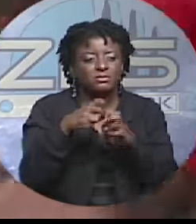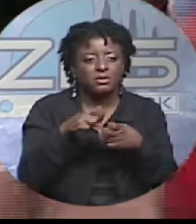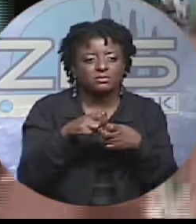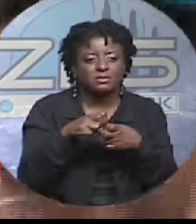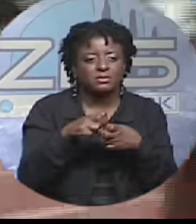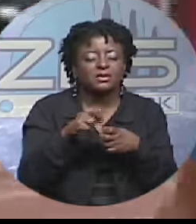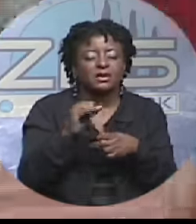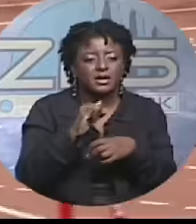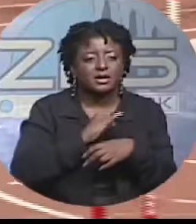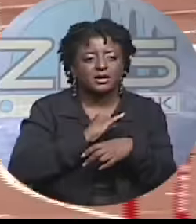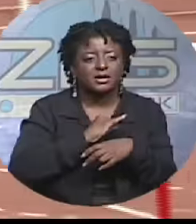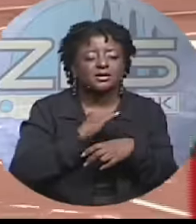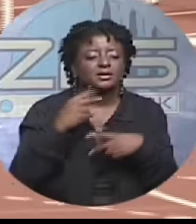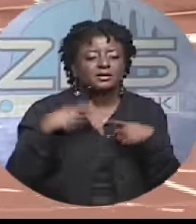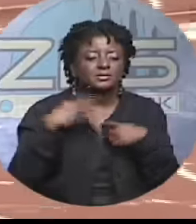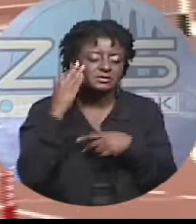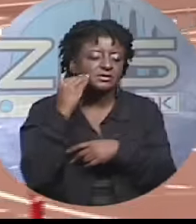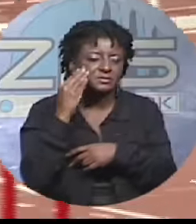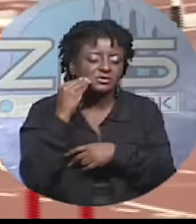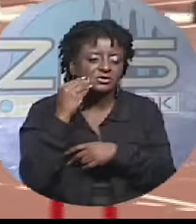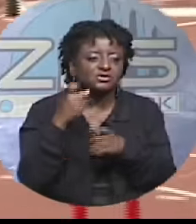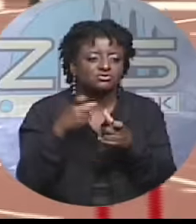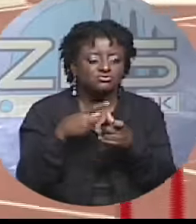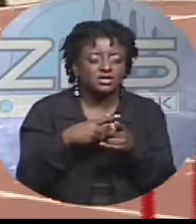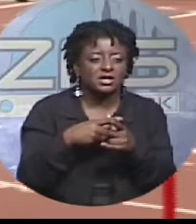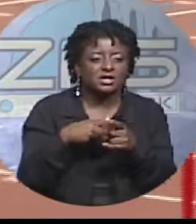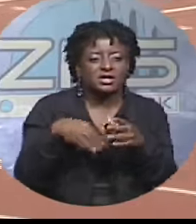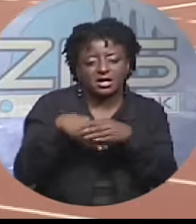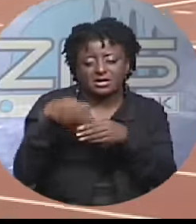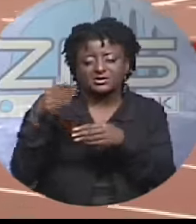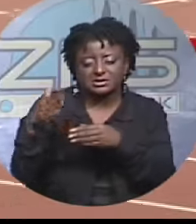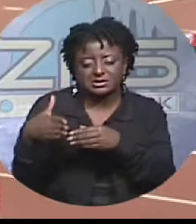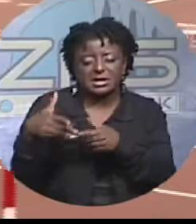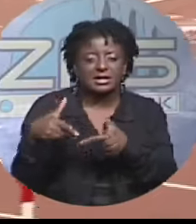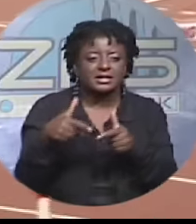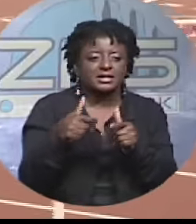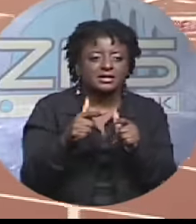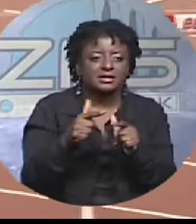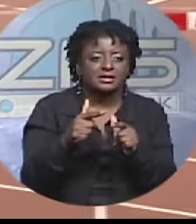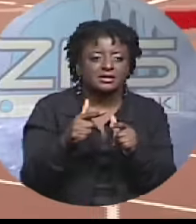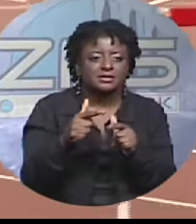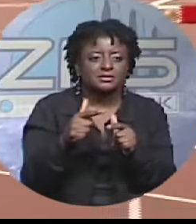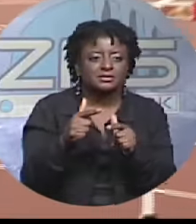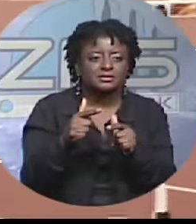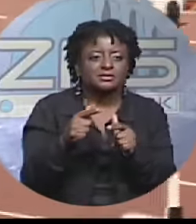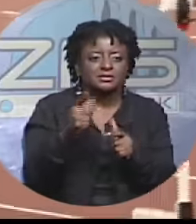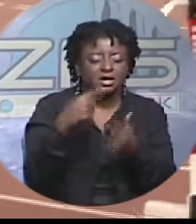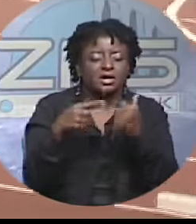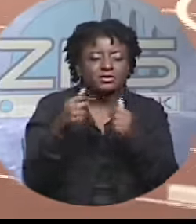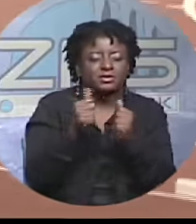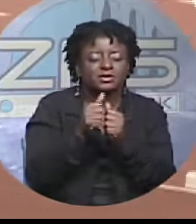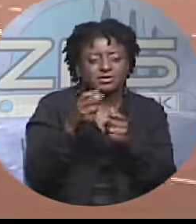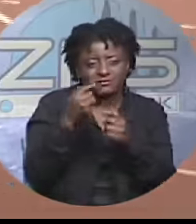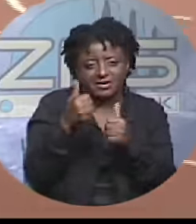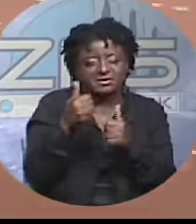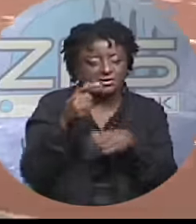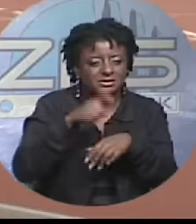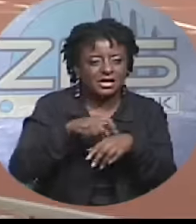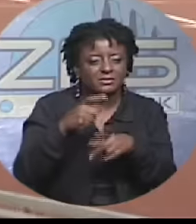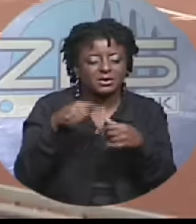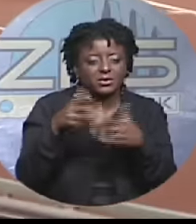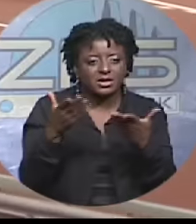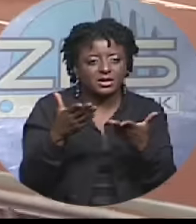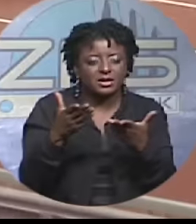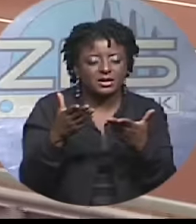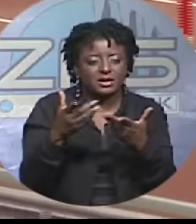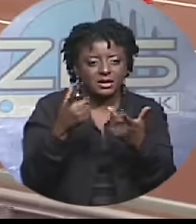running, those odd and outside lanes from all these different pro meets. You can come with the fastest time going in and they'd be like, oh, well, we don't know your